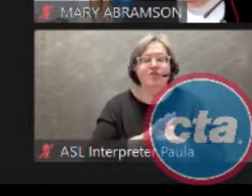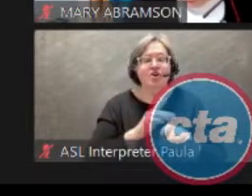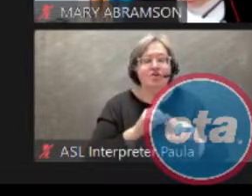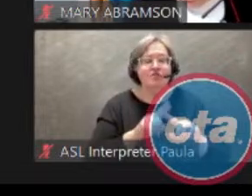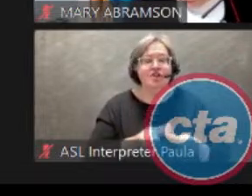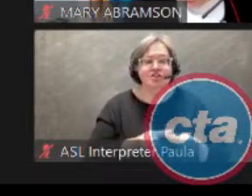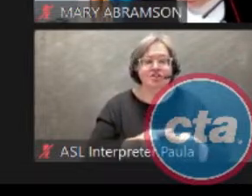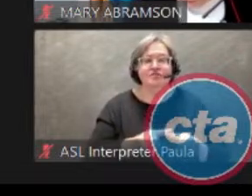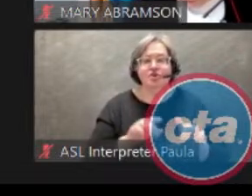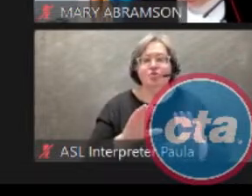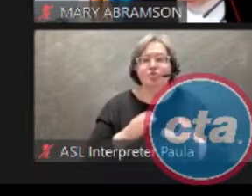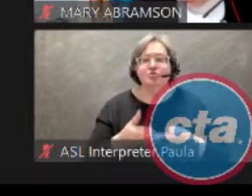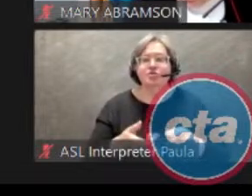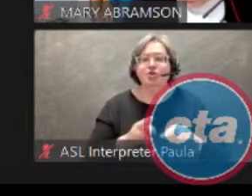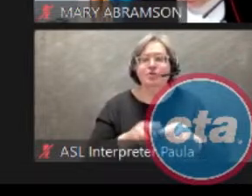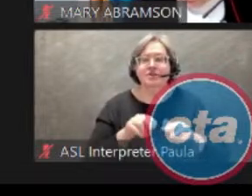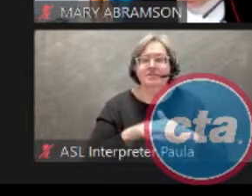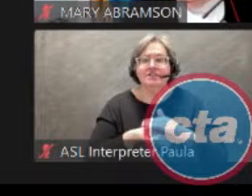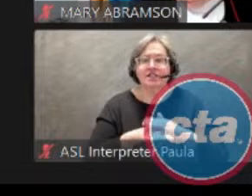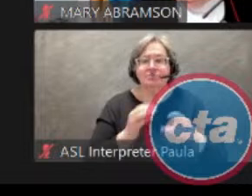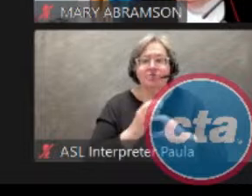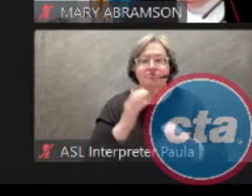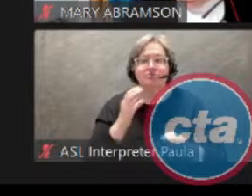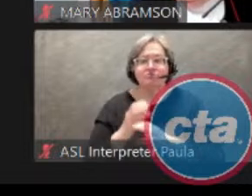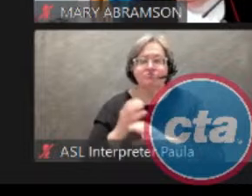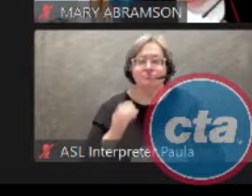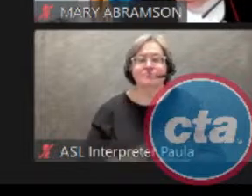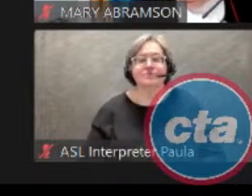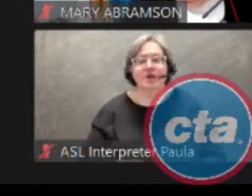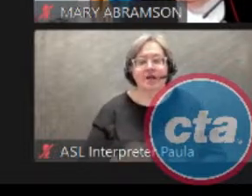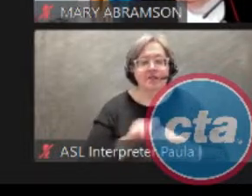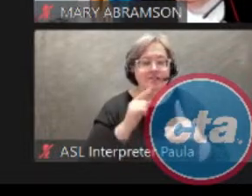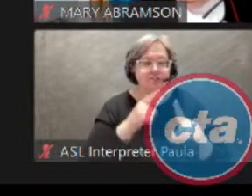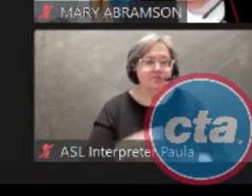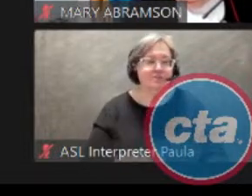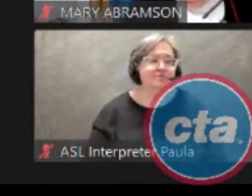entities to increase their accessibility. That's the goal.